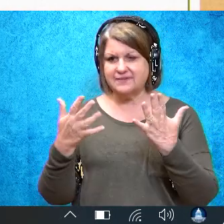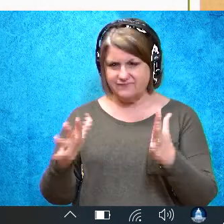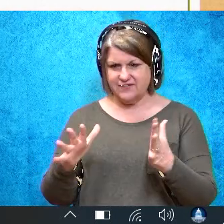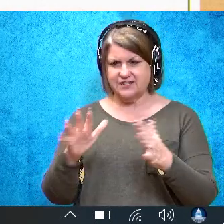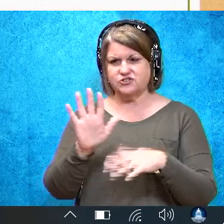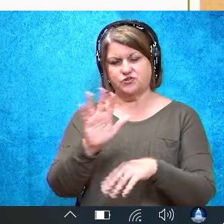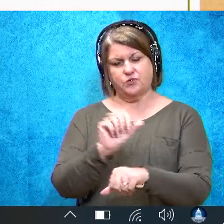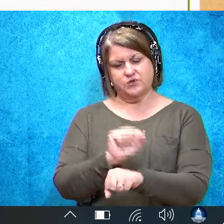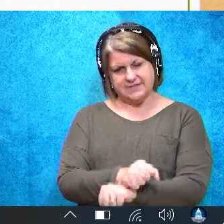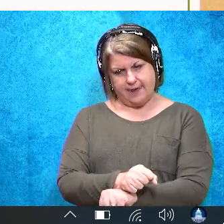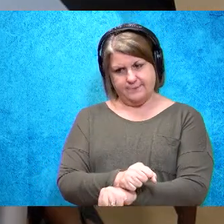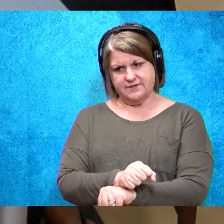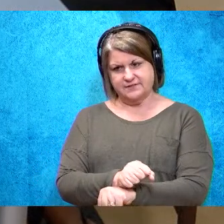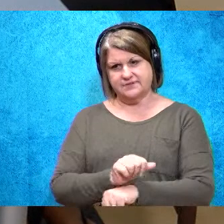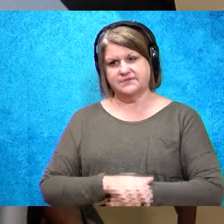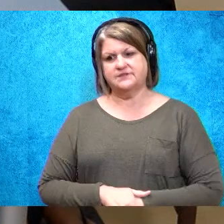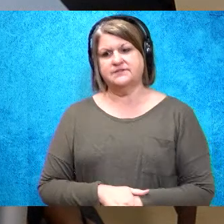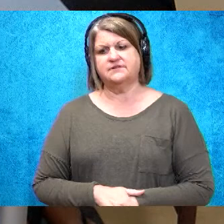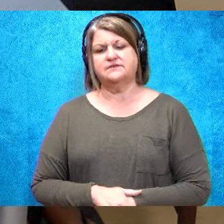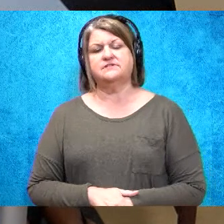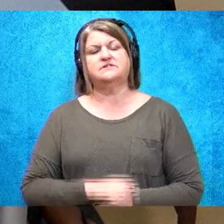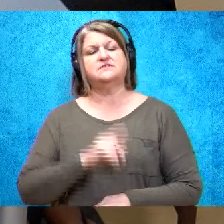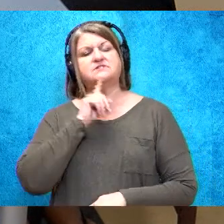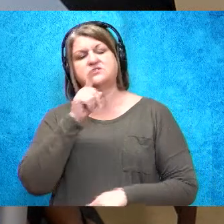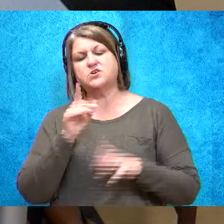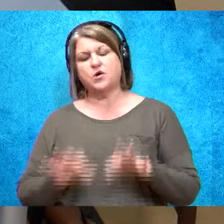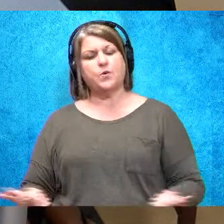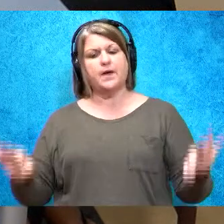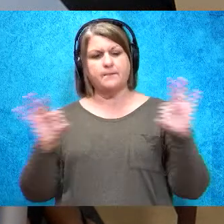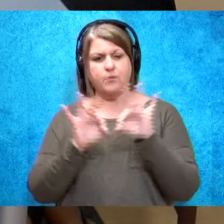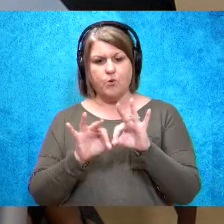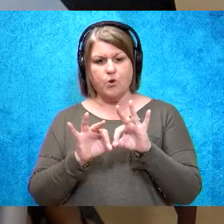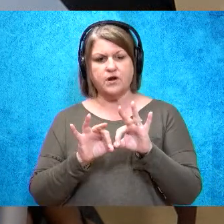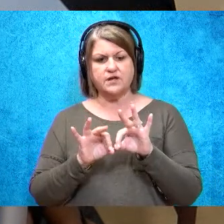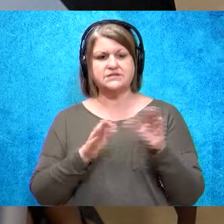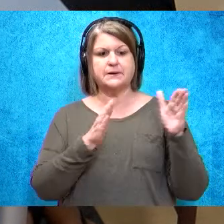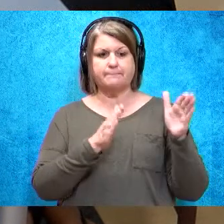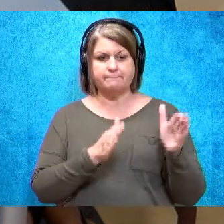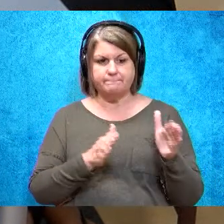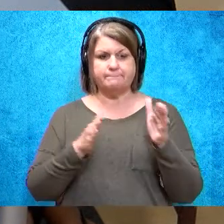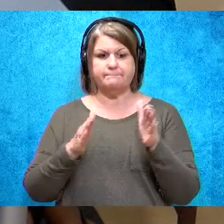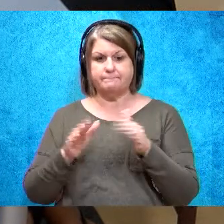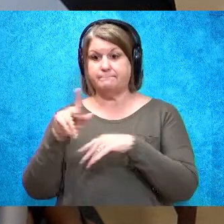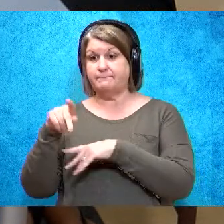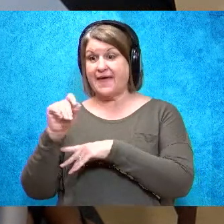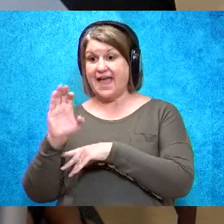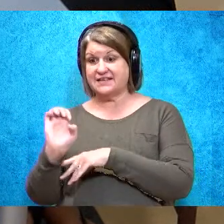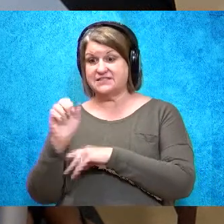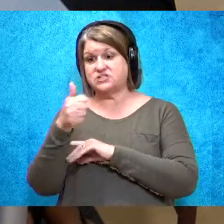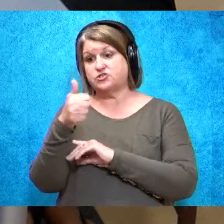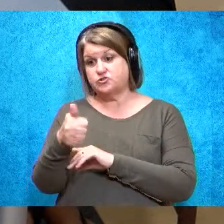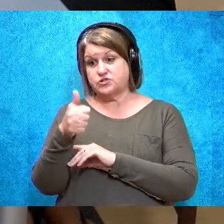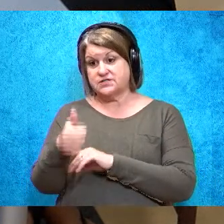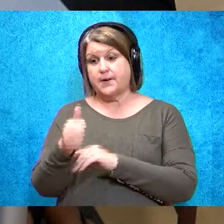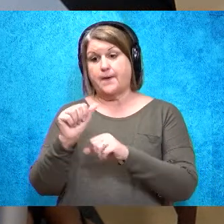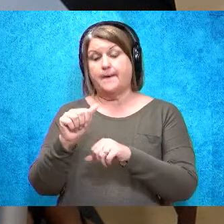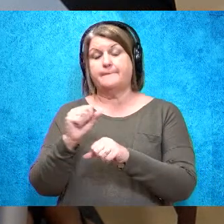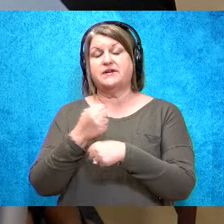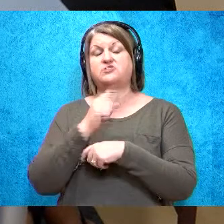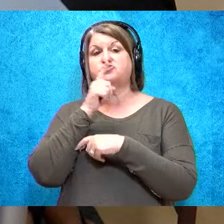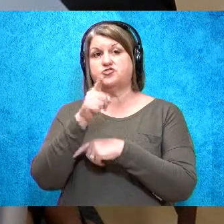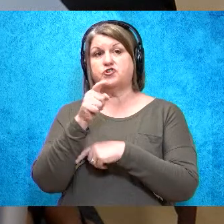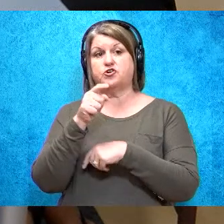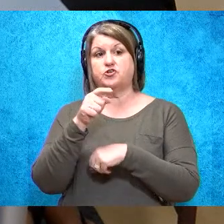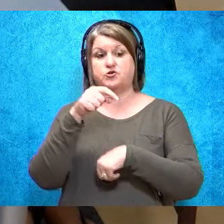assignments. That's right. It's so important to pace yourself. Make sure that you have a time that you're going to sit down at